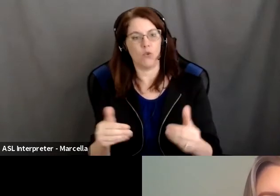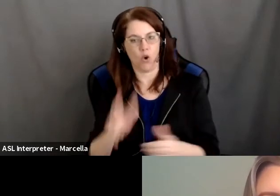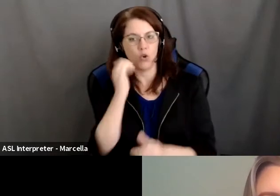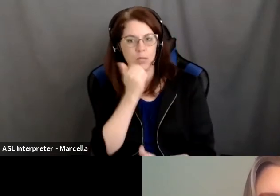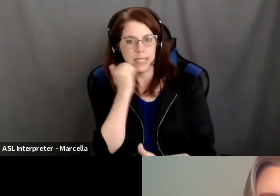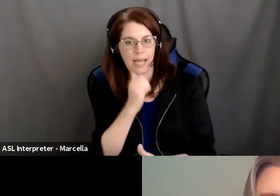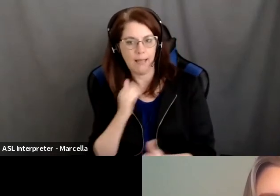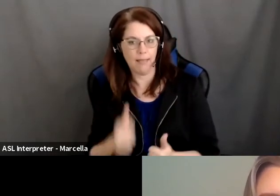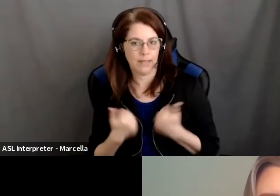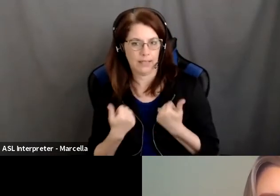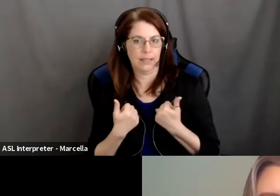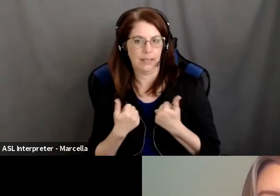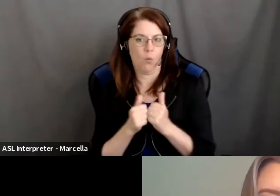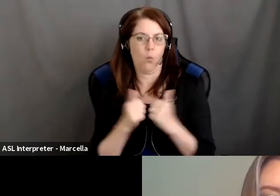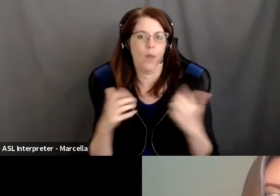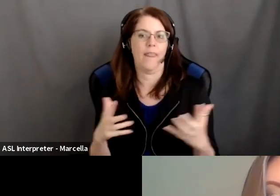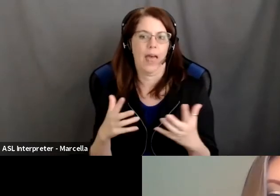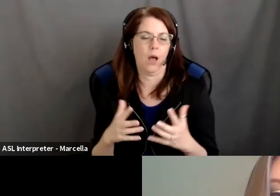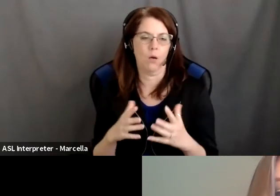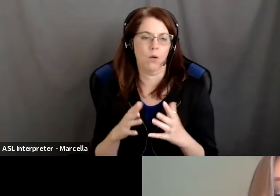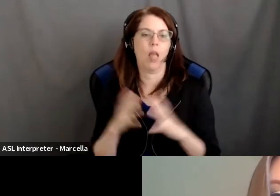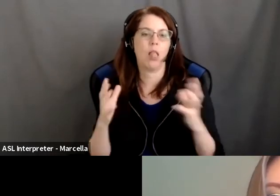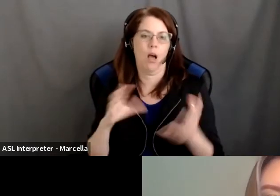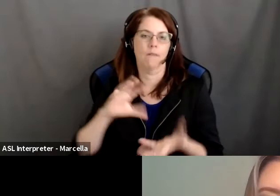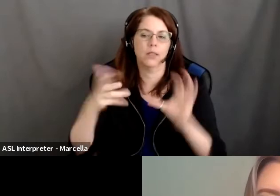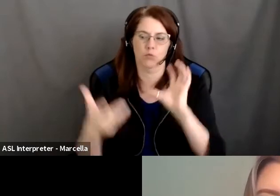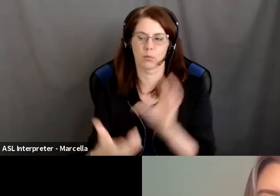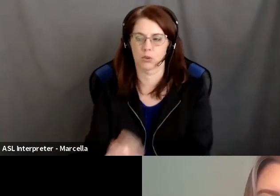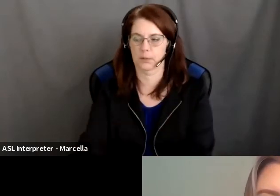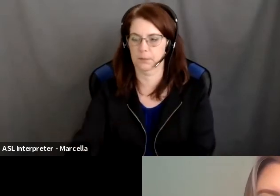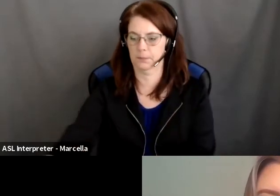living without too much disruption.